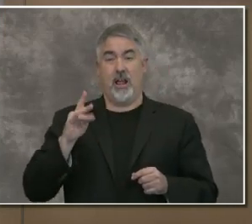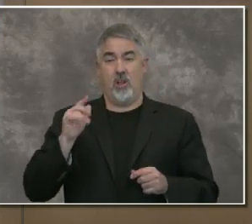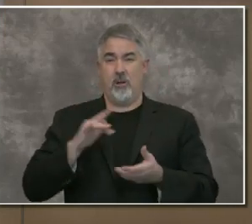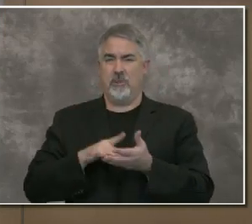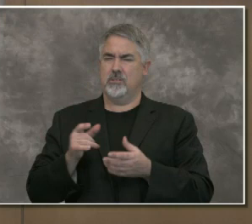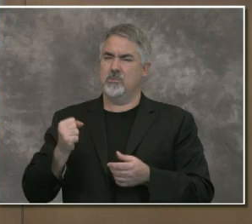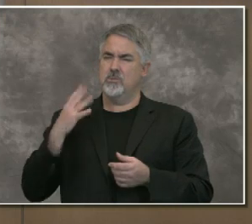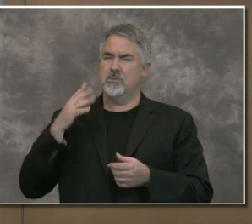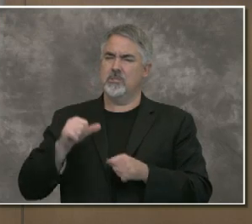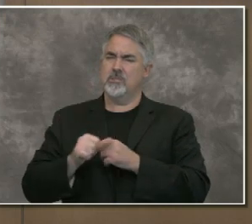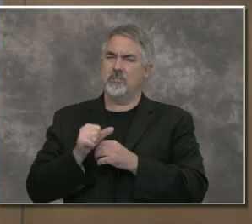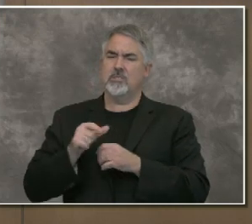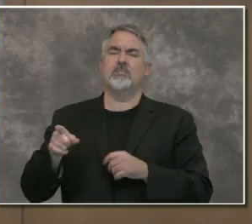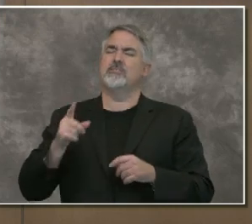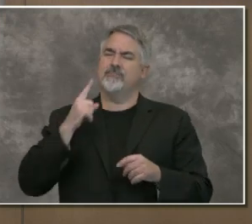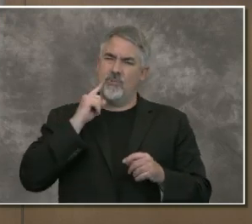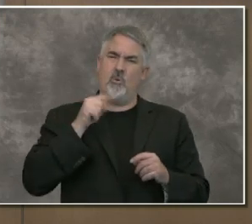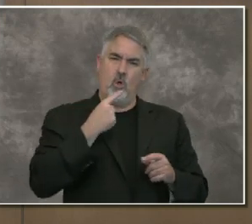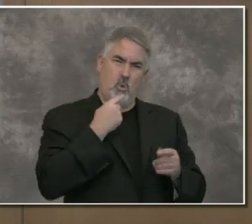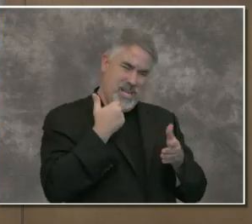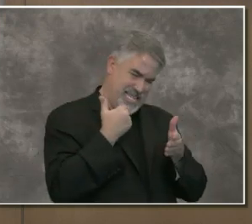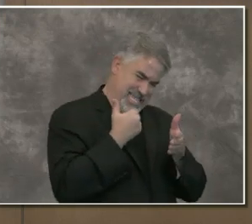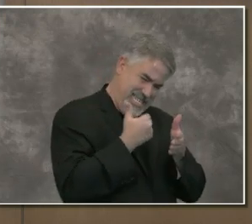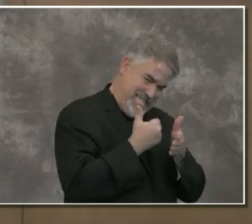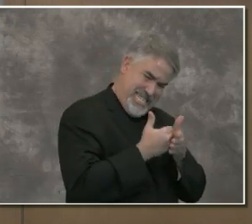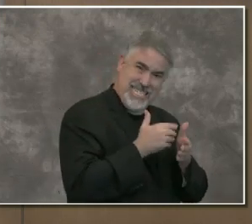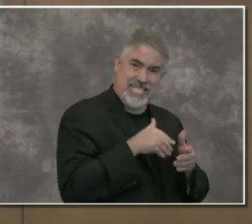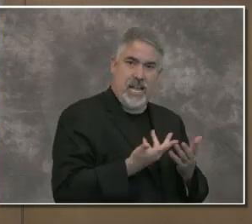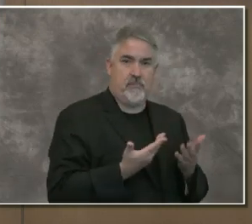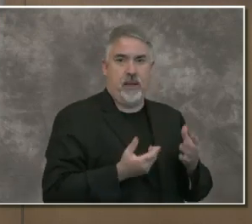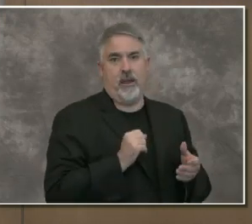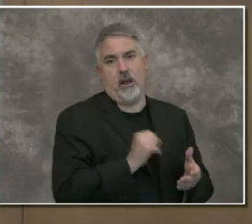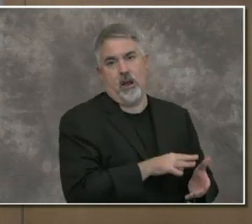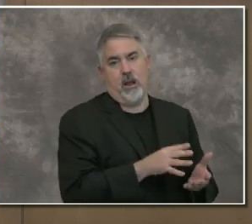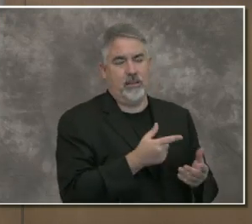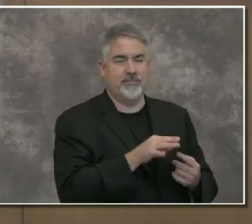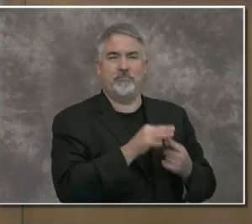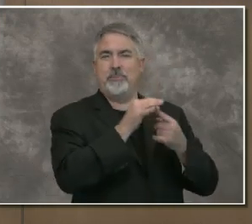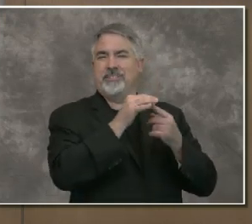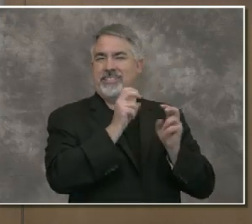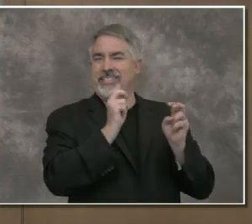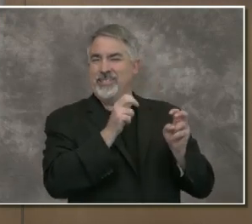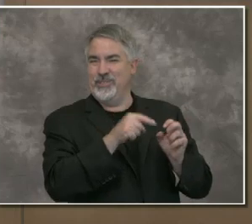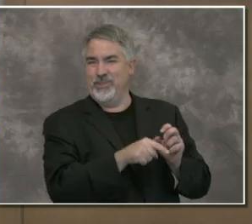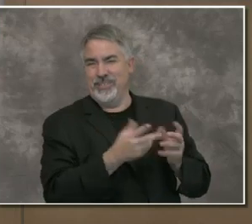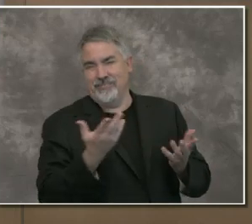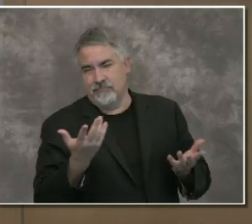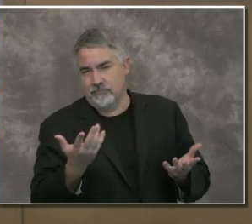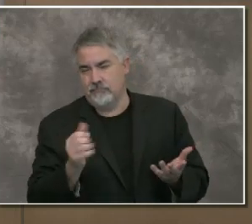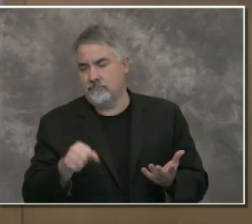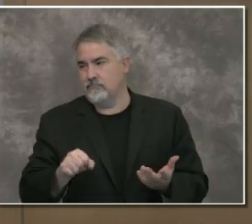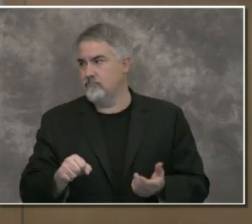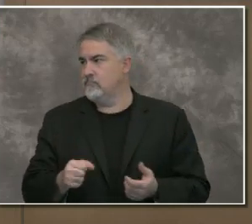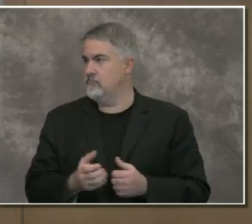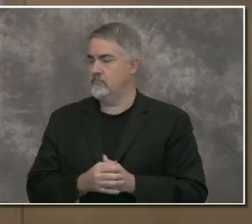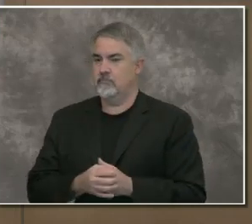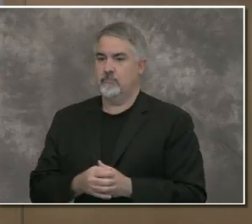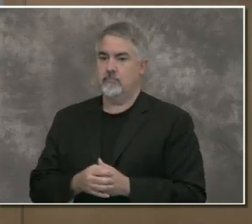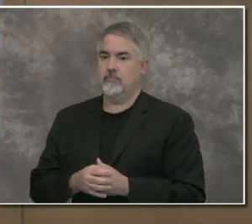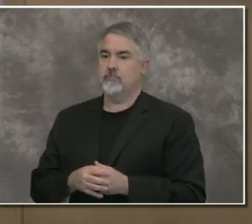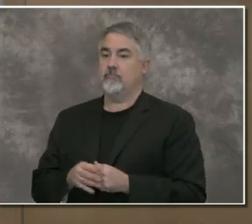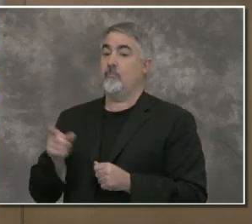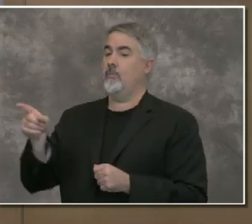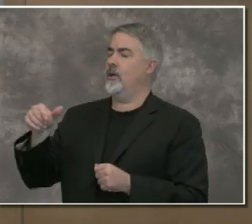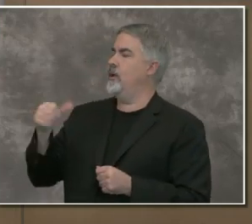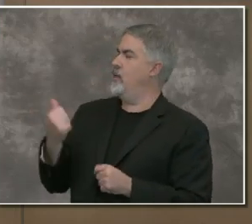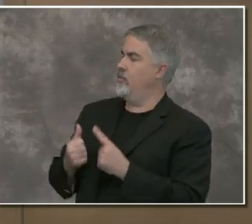on, and that may well have been done. I have no specifics on that. Thank you, Dr. McDonald. And I have a question from Paul Sisson of